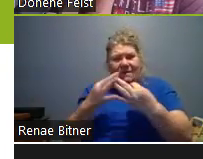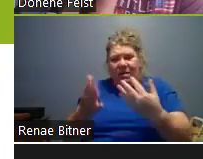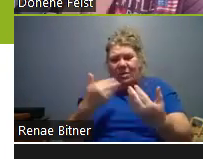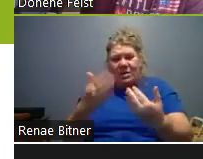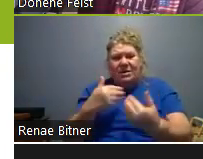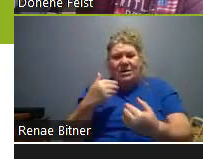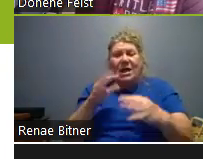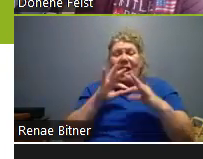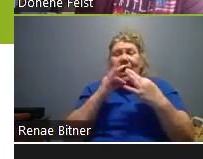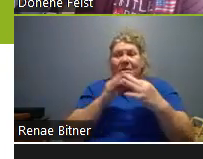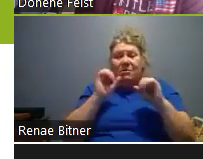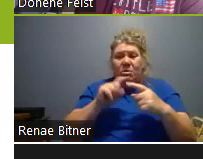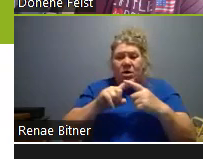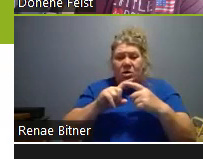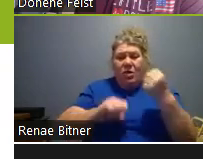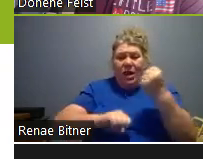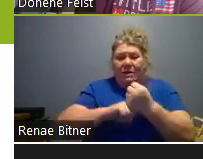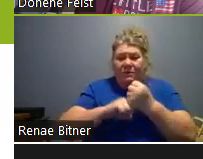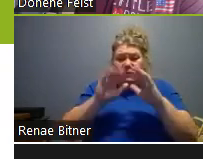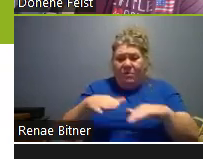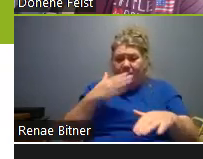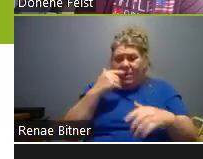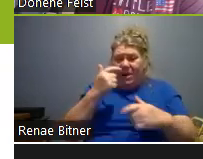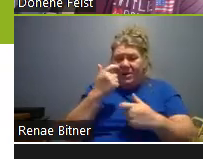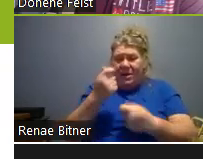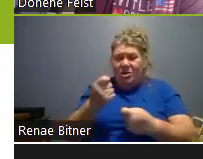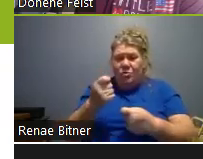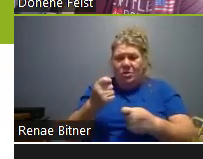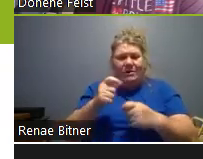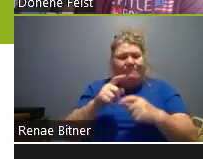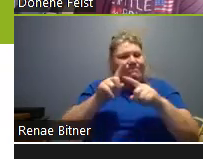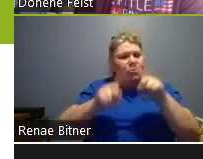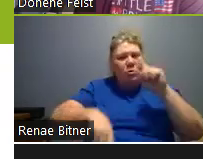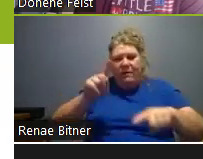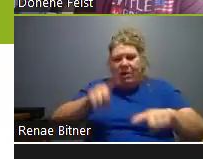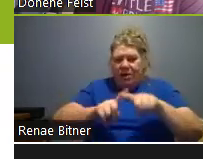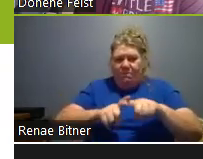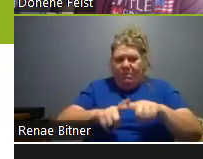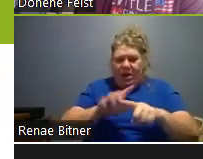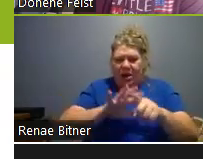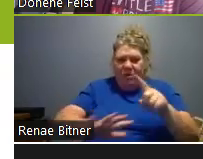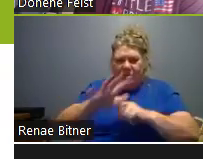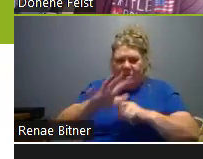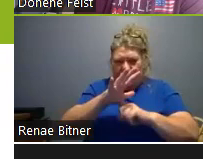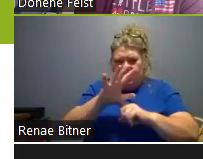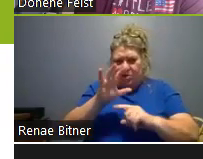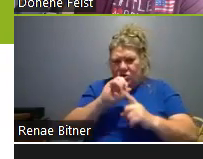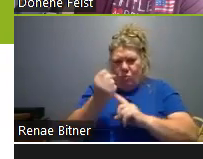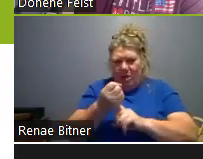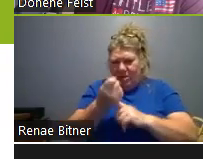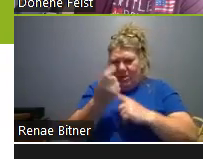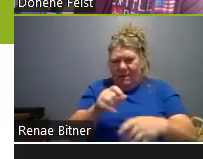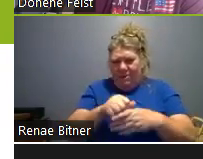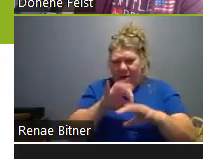family's ability to advocate for their child's best interests will fluctuate depending upon the circumstances that's happening within